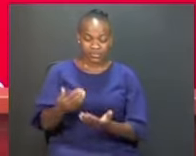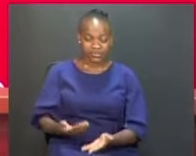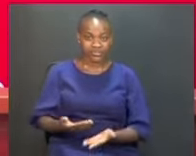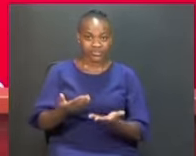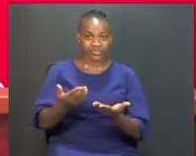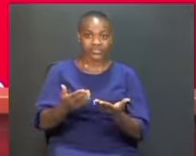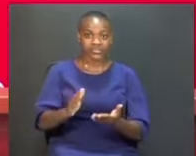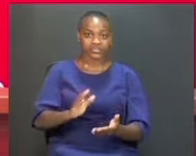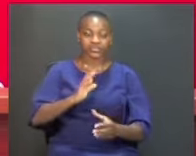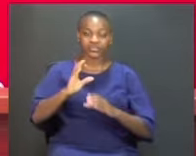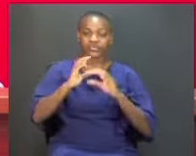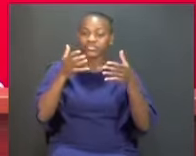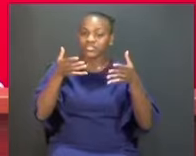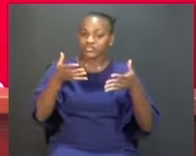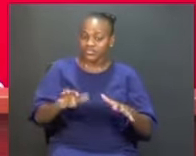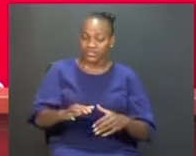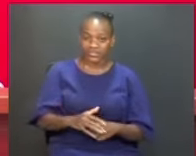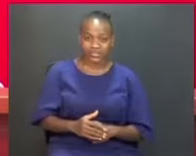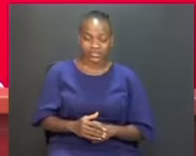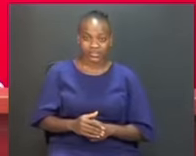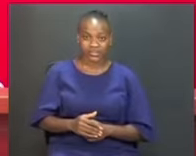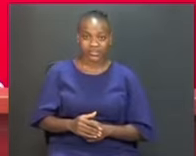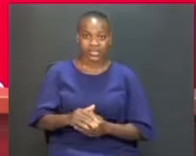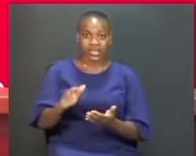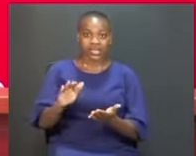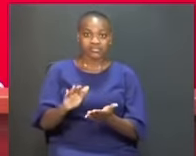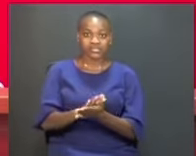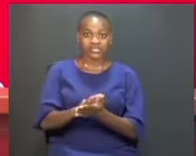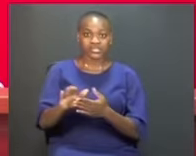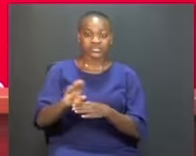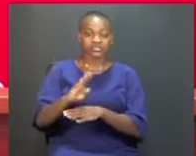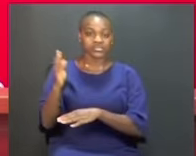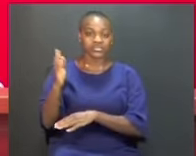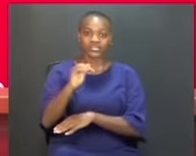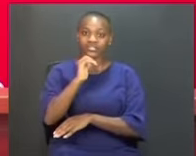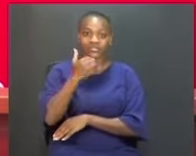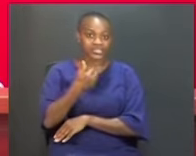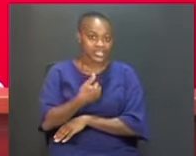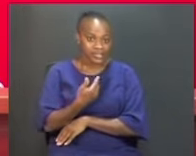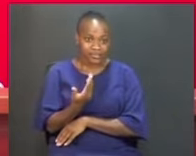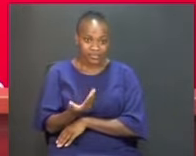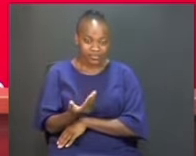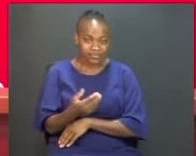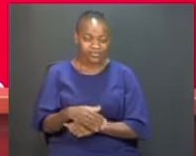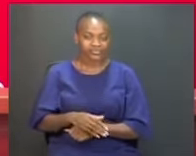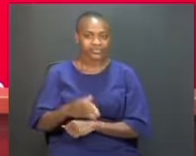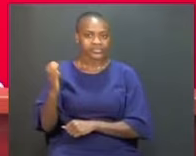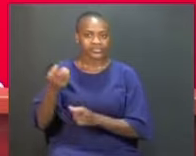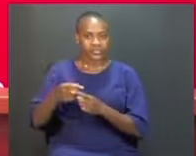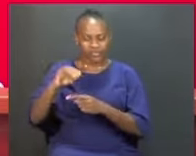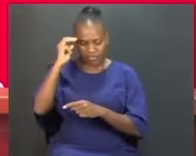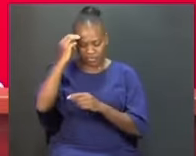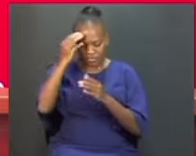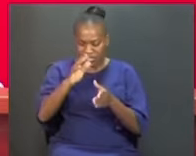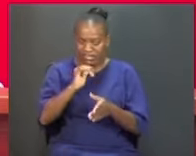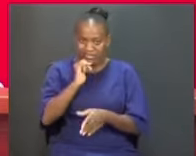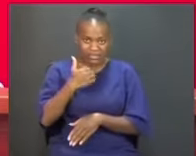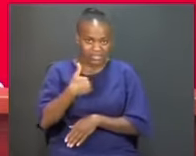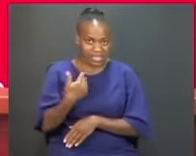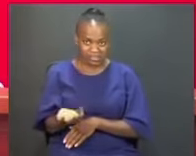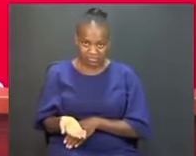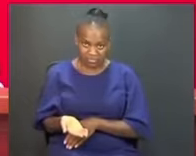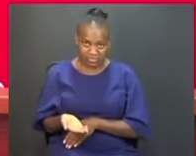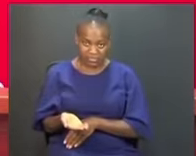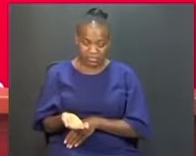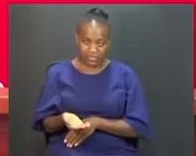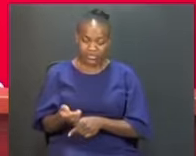communication. Presentation of business statements, there's nothing like that. Then statements by ministers, there's nothing. So the